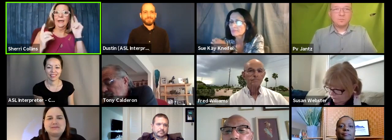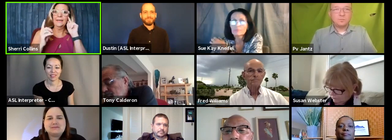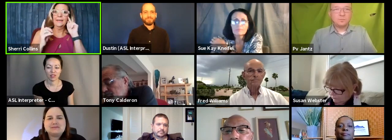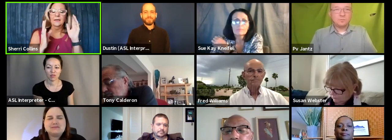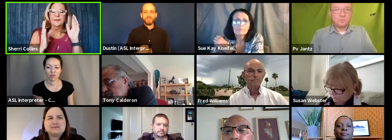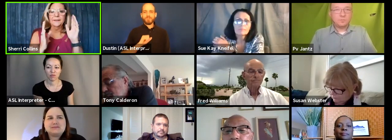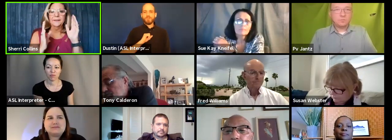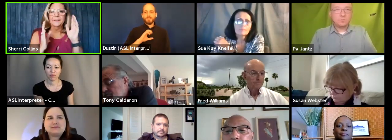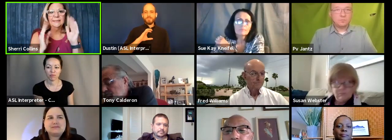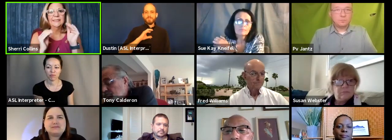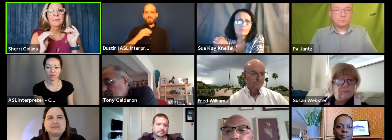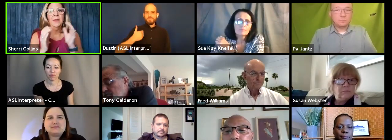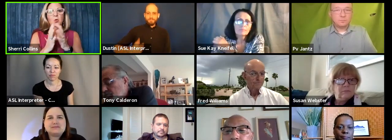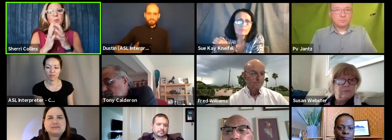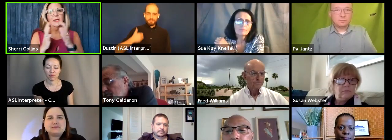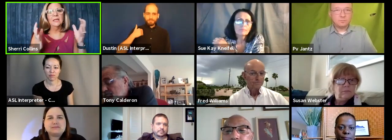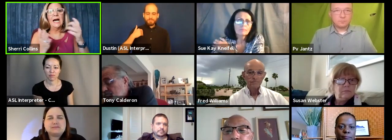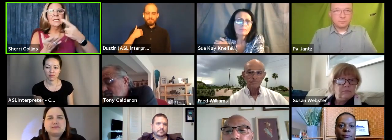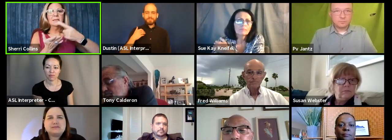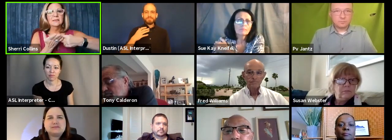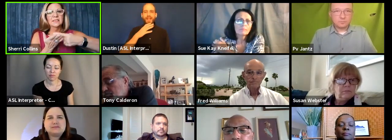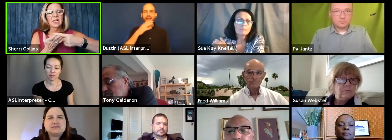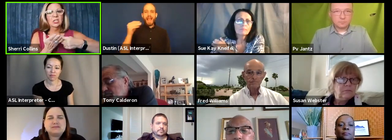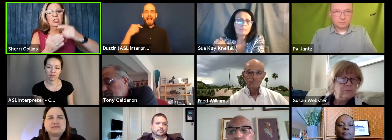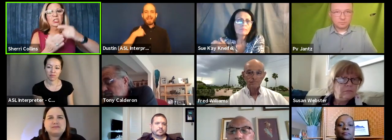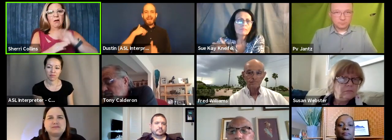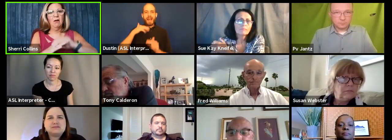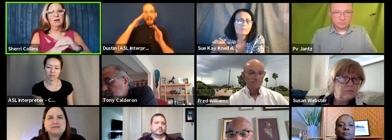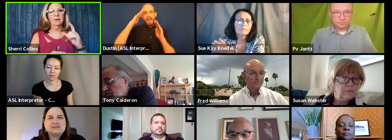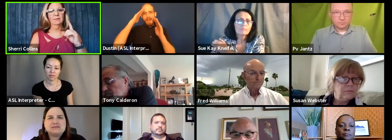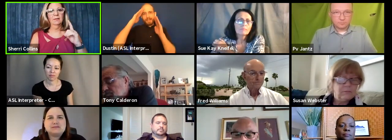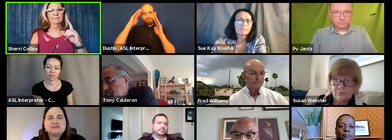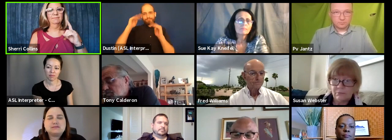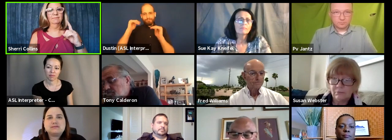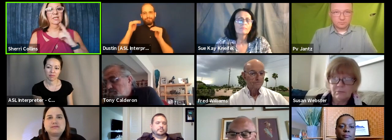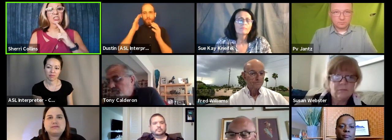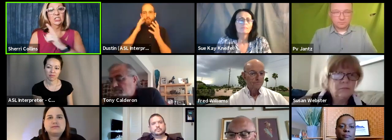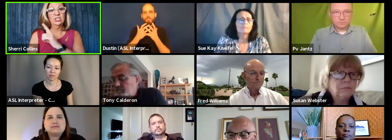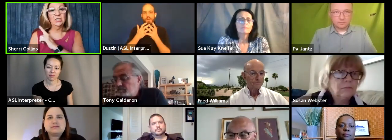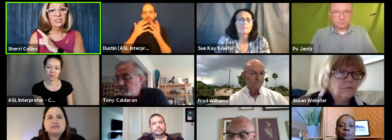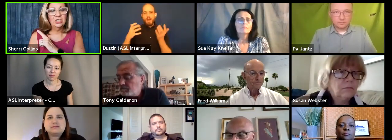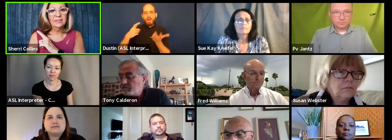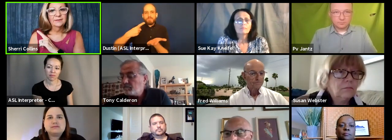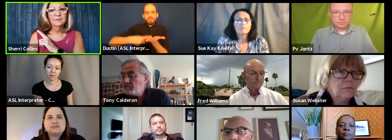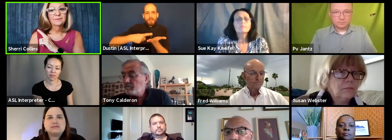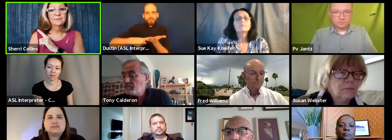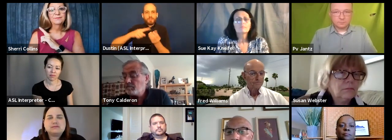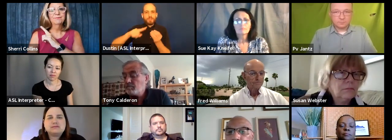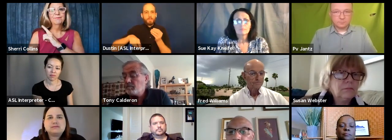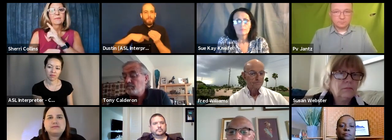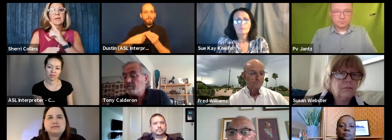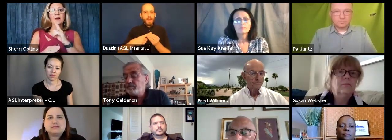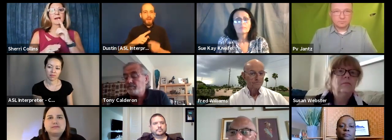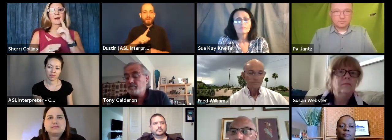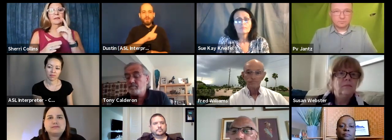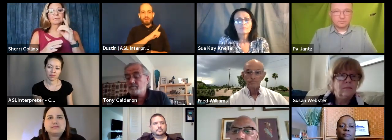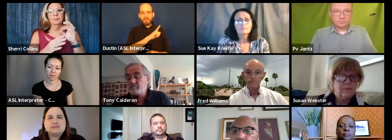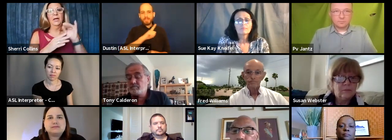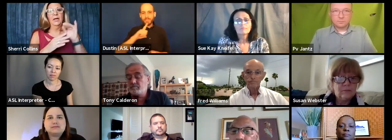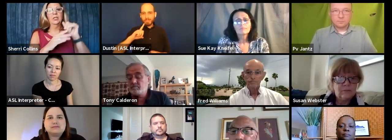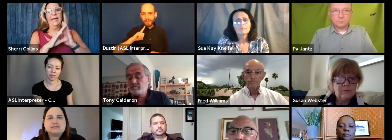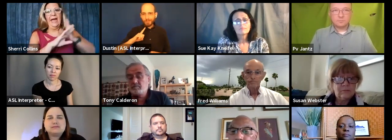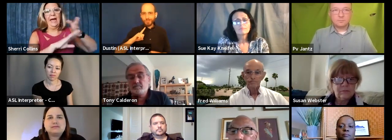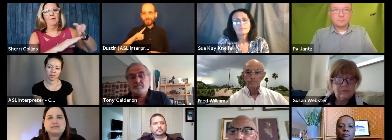And I anticipate will be a lot of discussion on legislation,